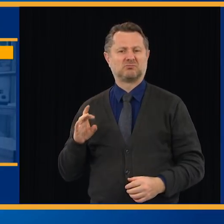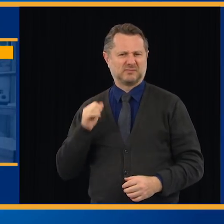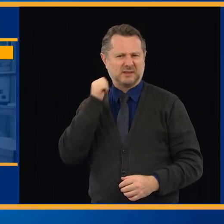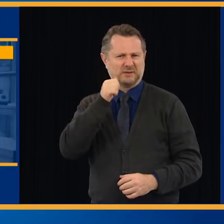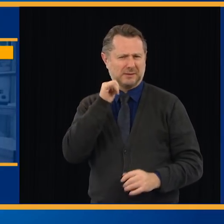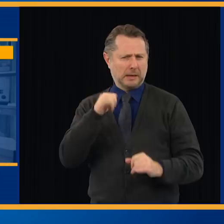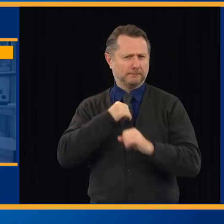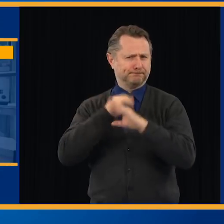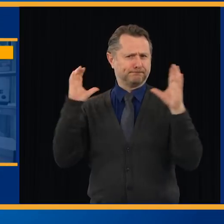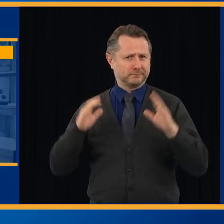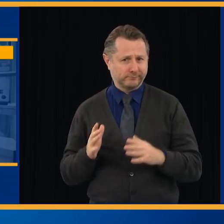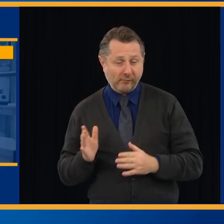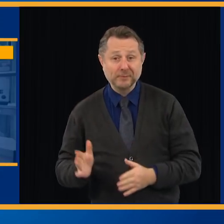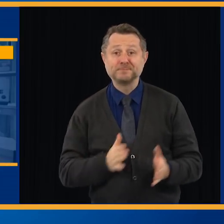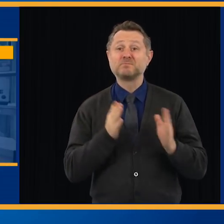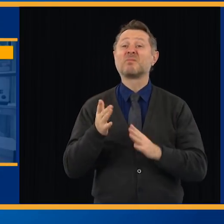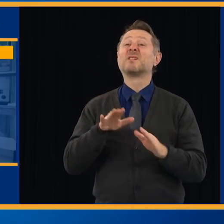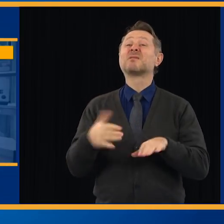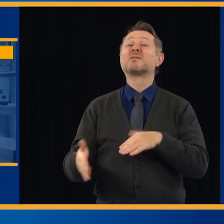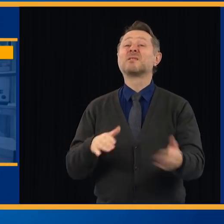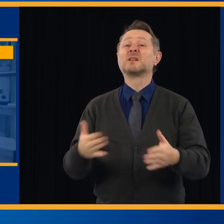Death rate, terrible news.